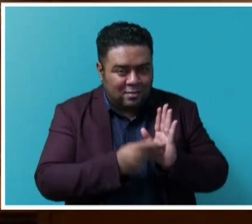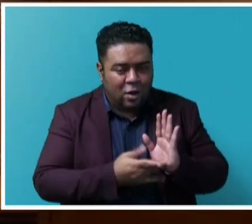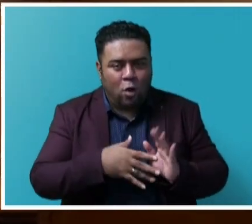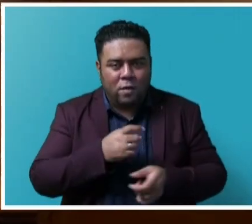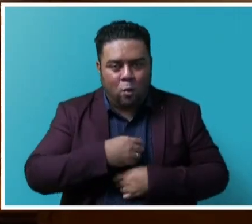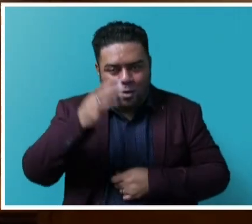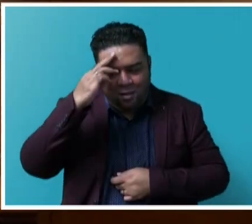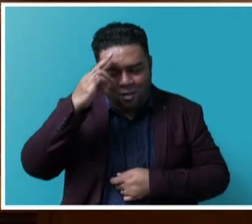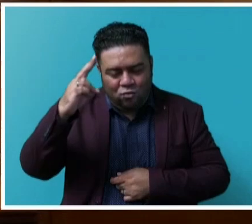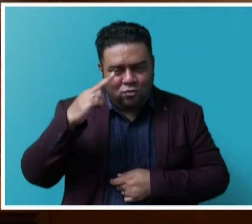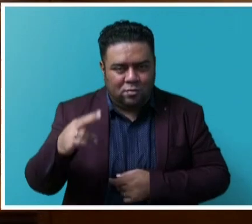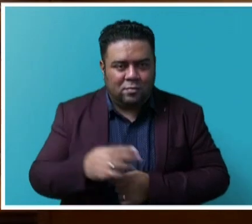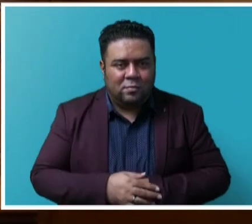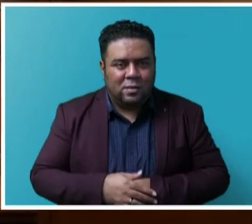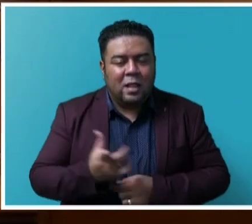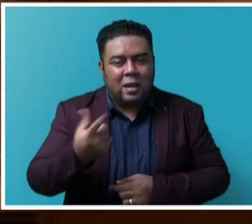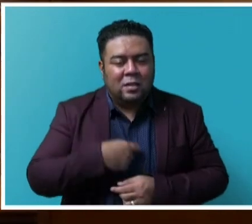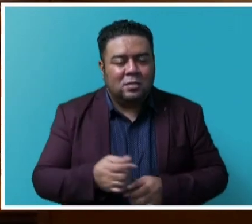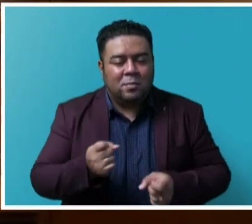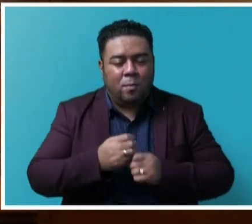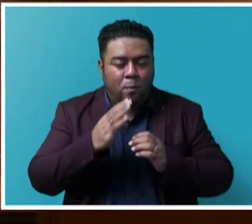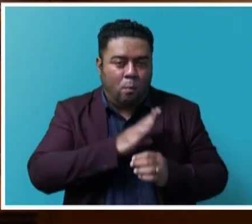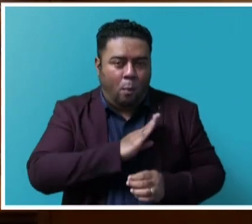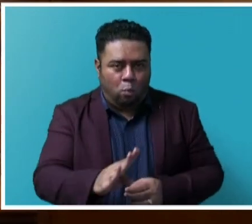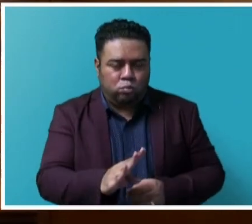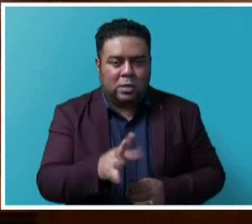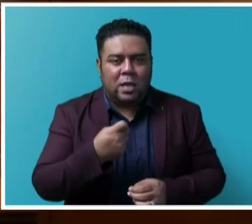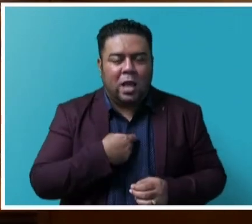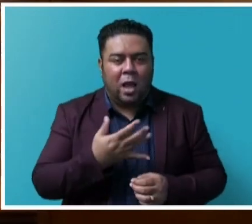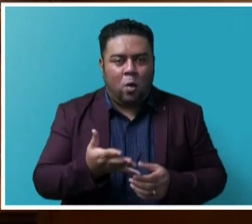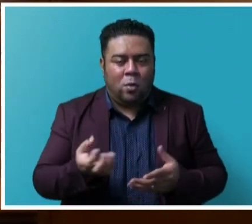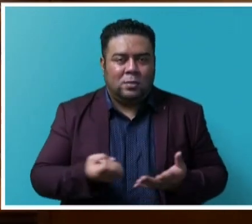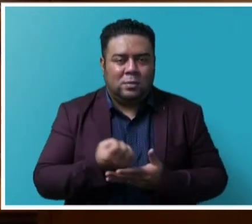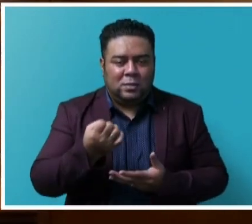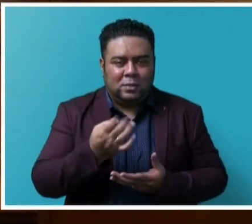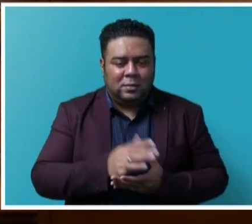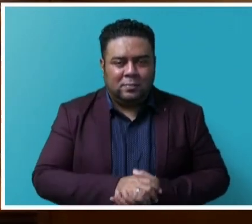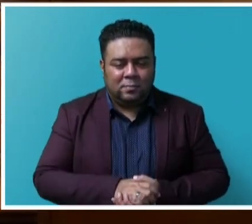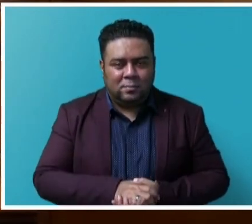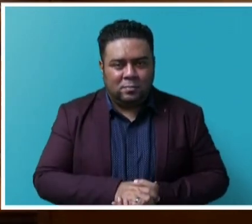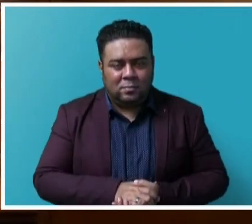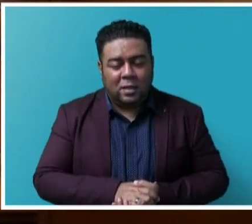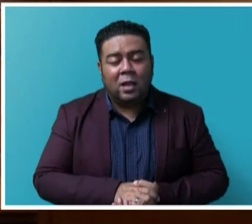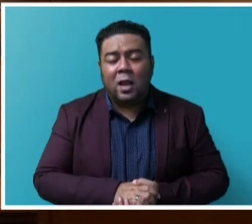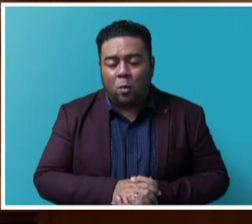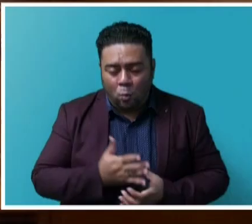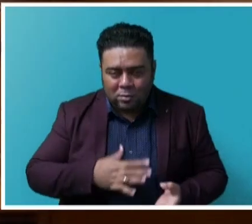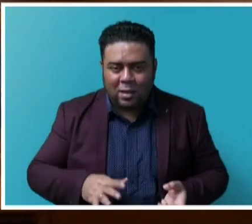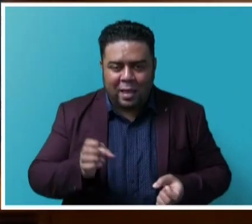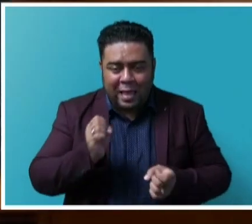nation. Let us be bold in our aspirations, relentless in our pursuit of excellence,